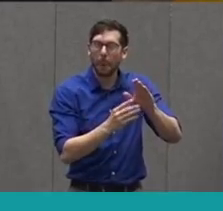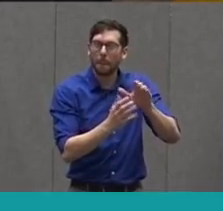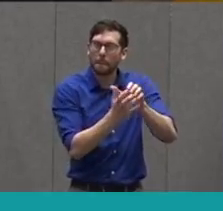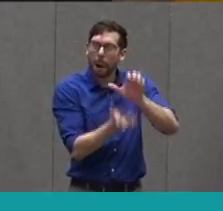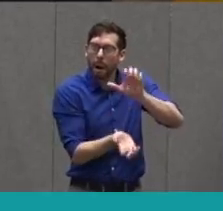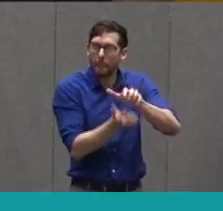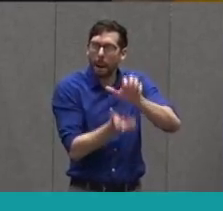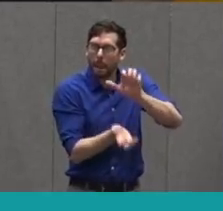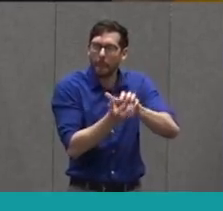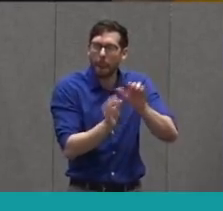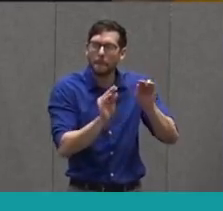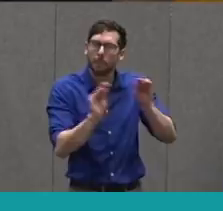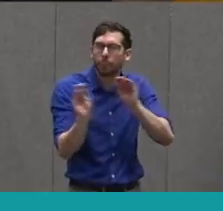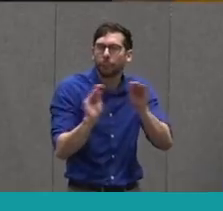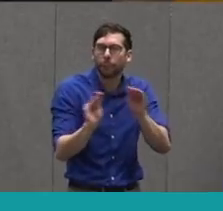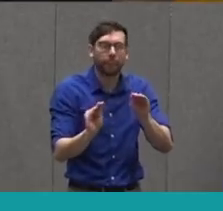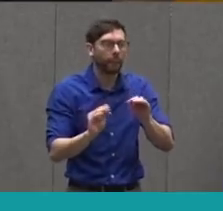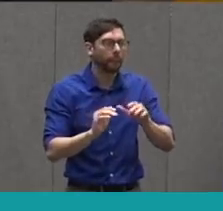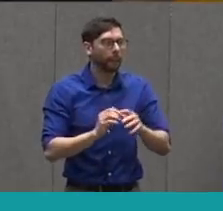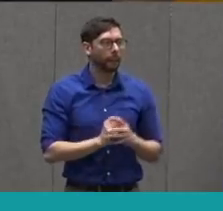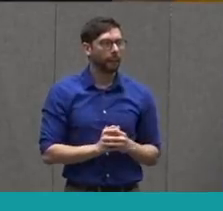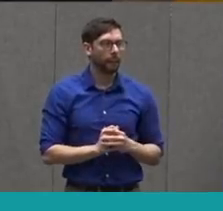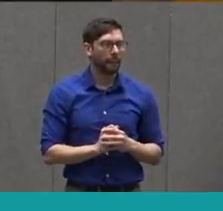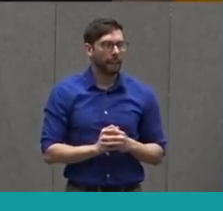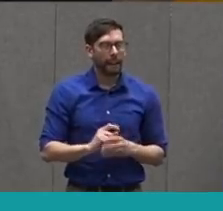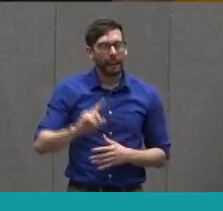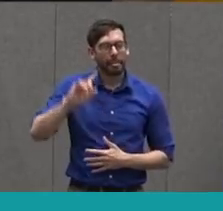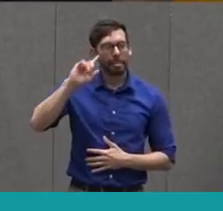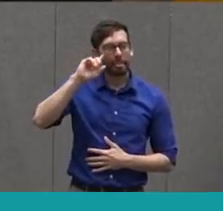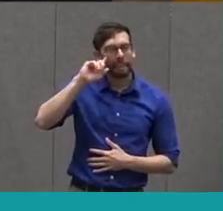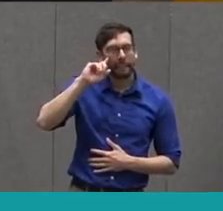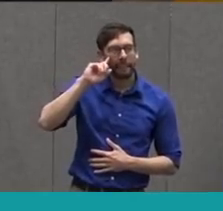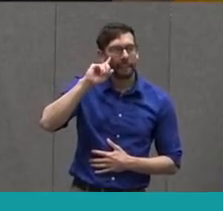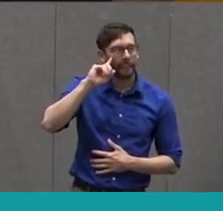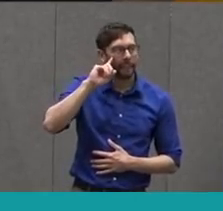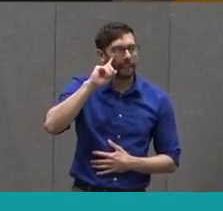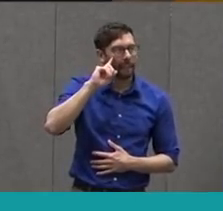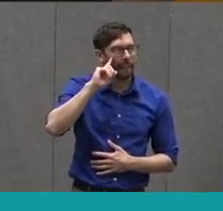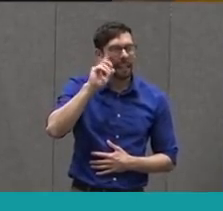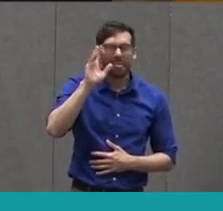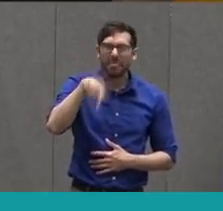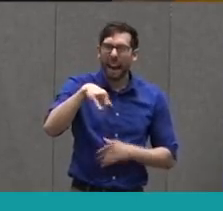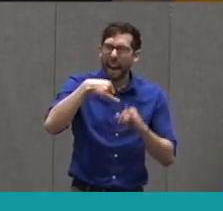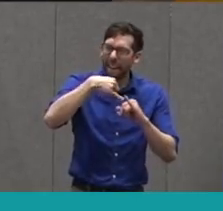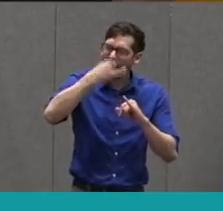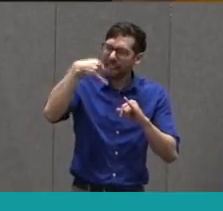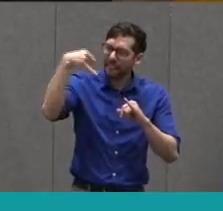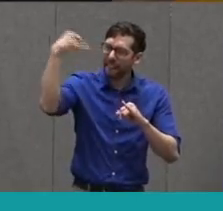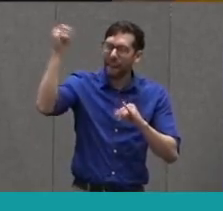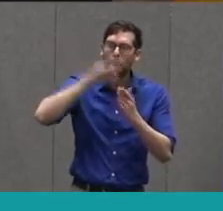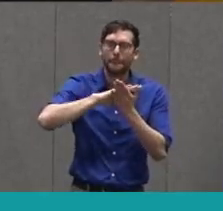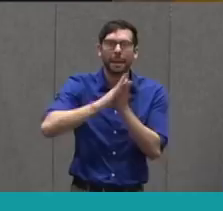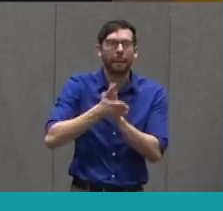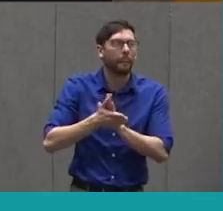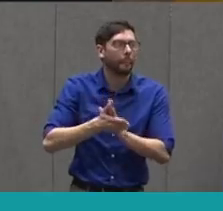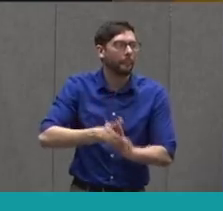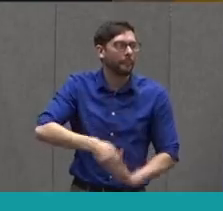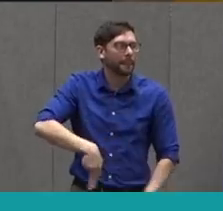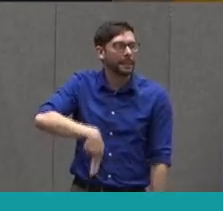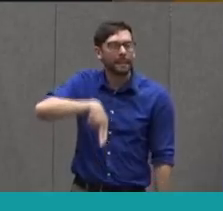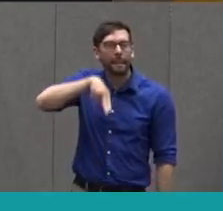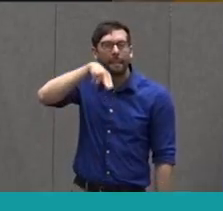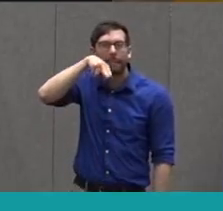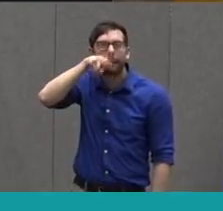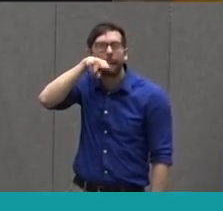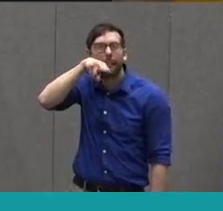show motion. And this, I think, I'm gonna make this into his tongue. And so then I'm gonna color